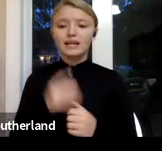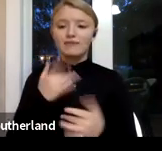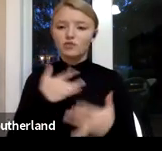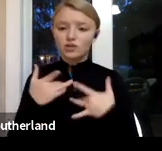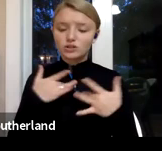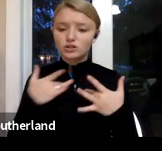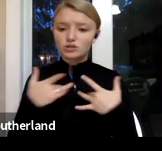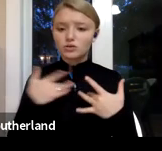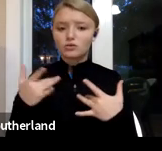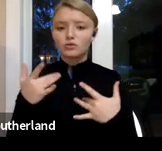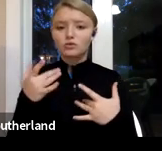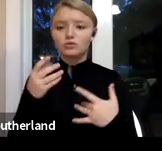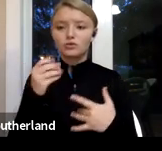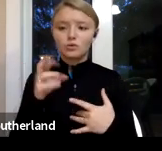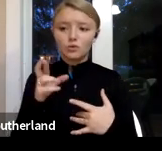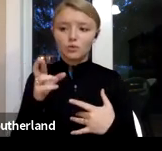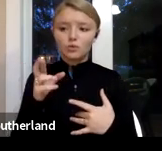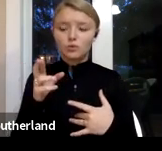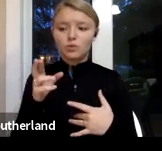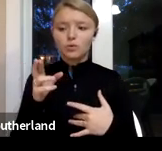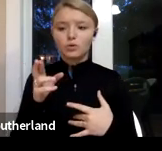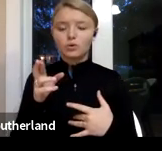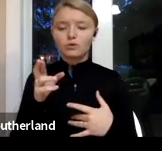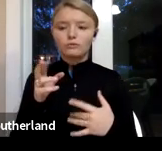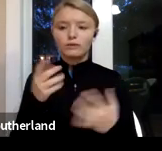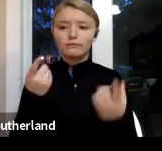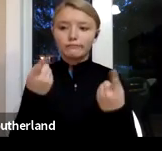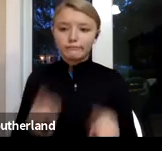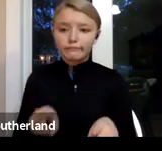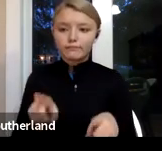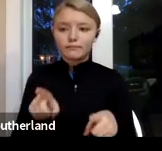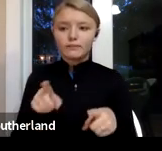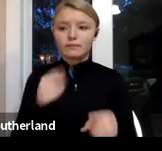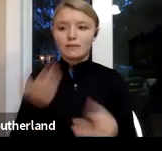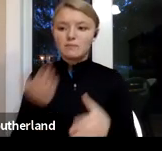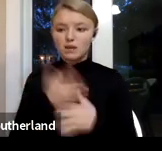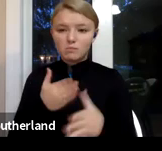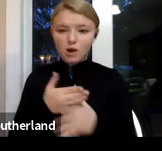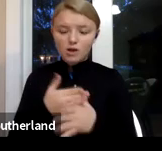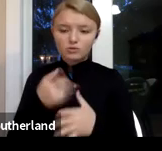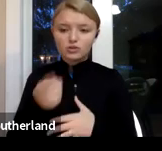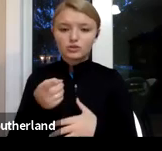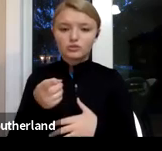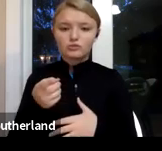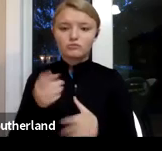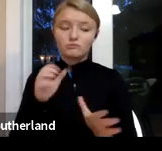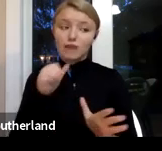or if in the rare instance that maybe it bothers you, like I do not hear this often,